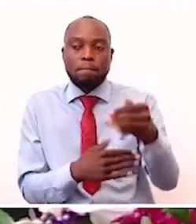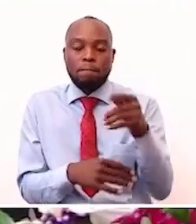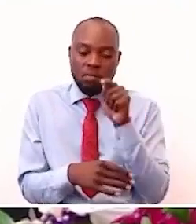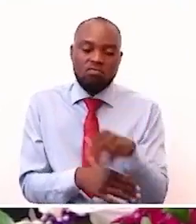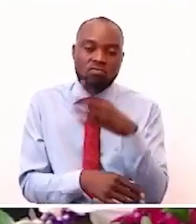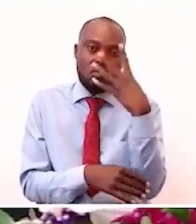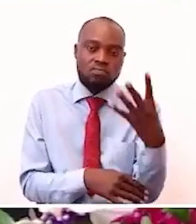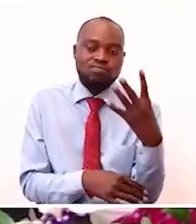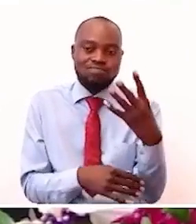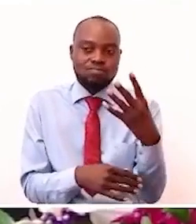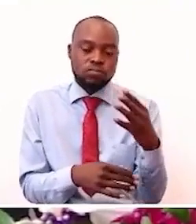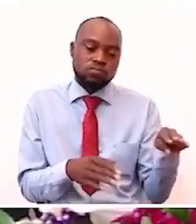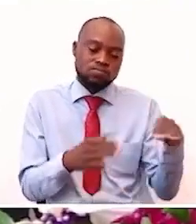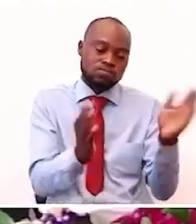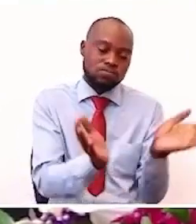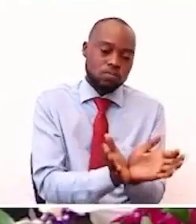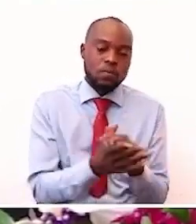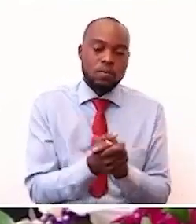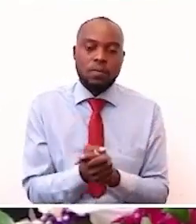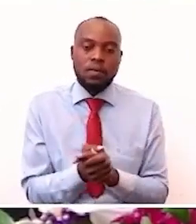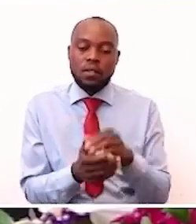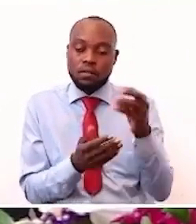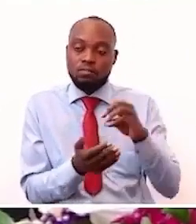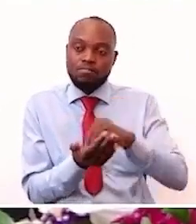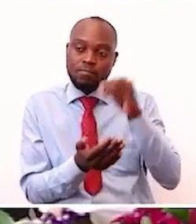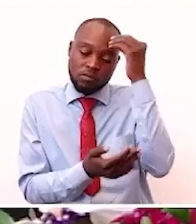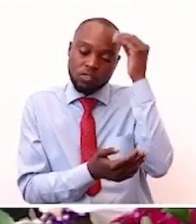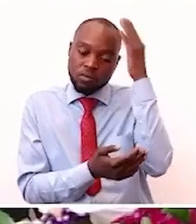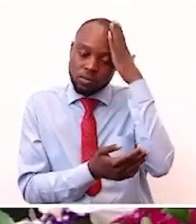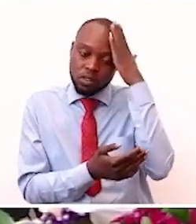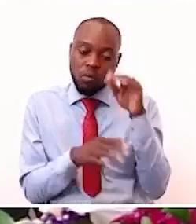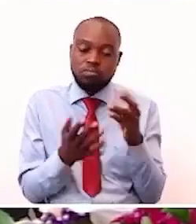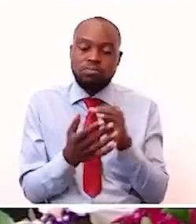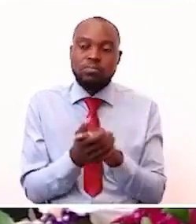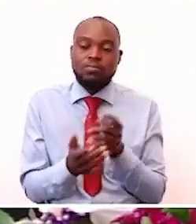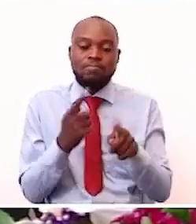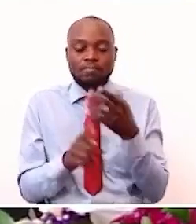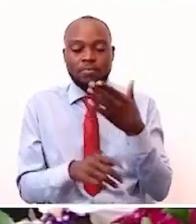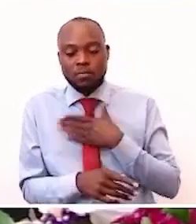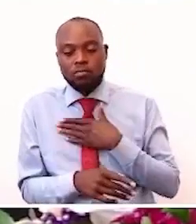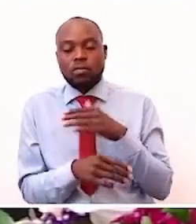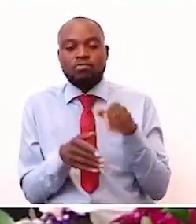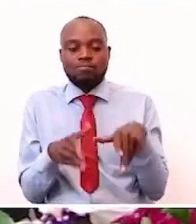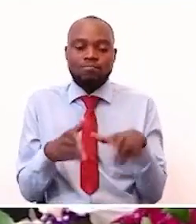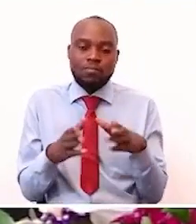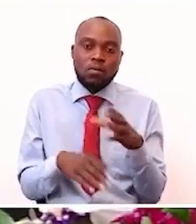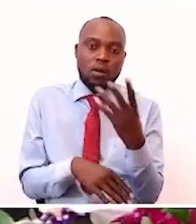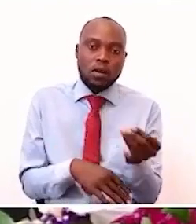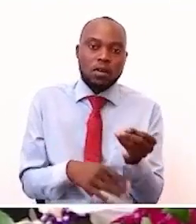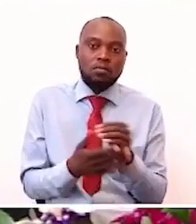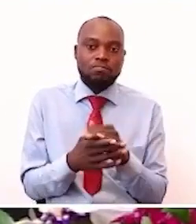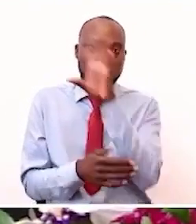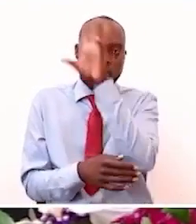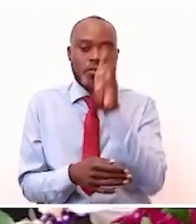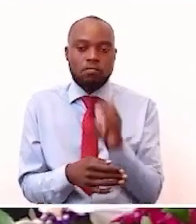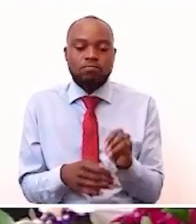core institutions. So let's bear in mind that in terms of a sovereign fund platform, we have Africa Risk Capacity.